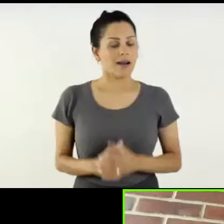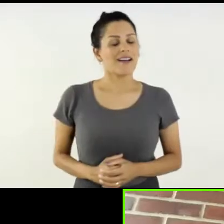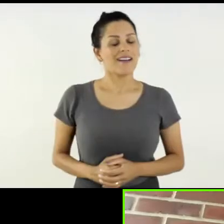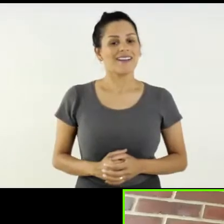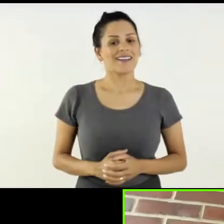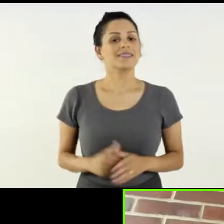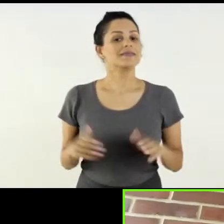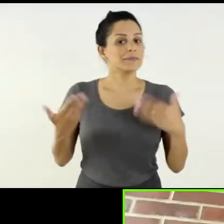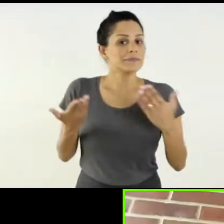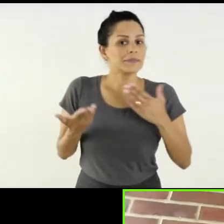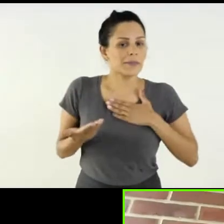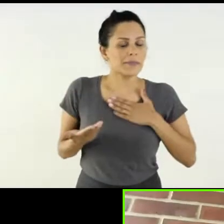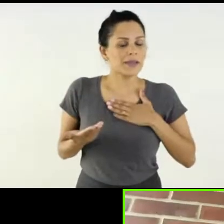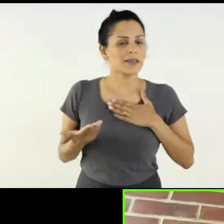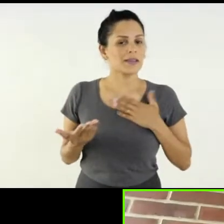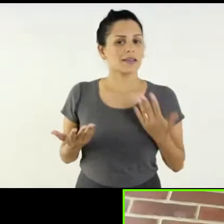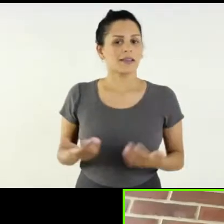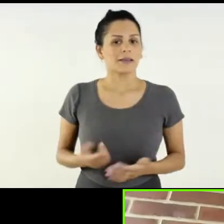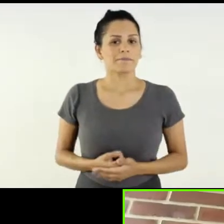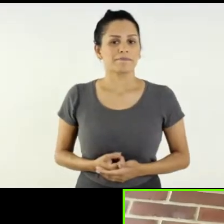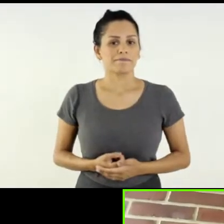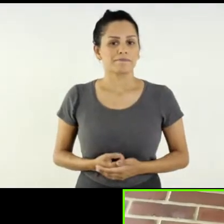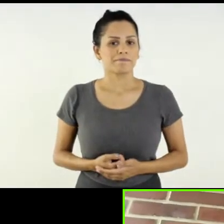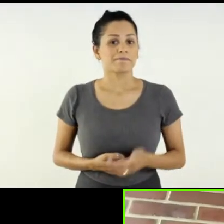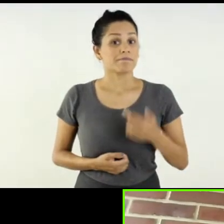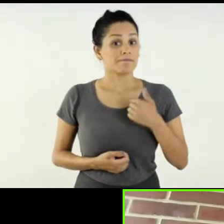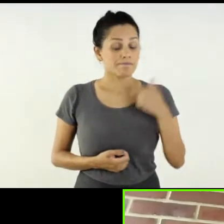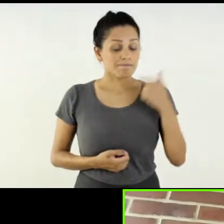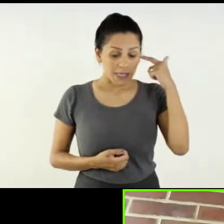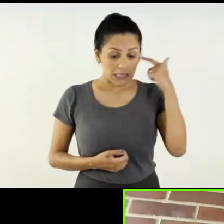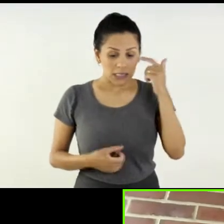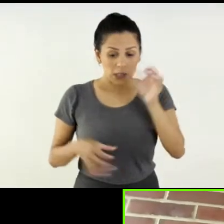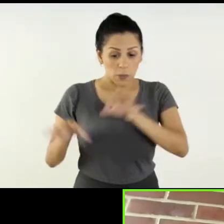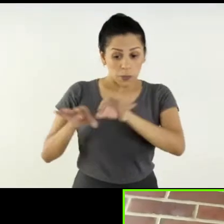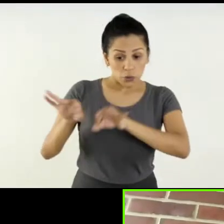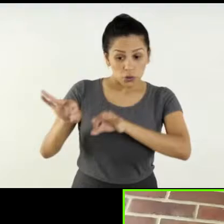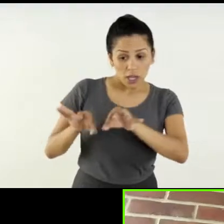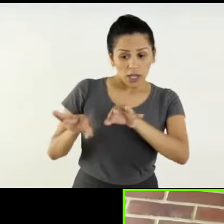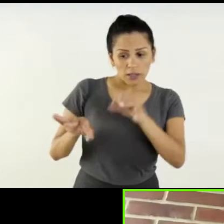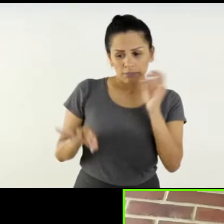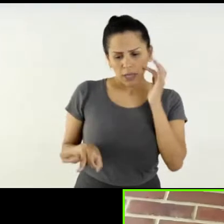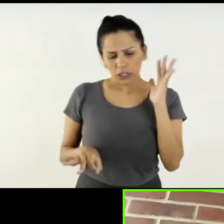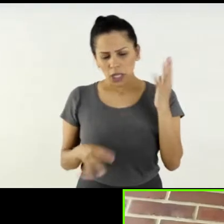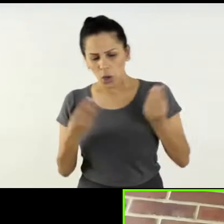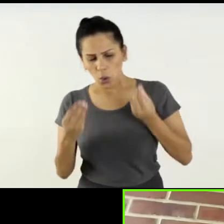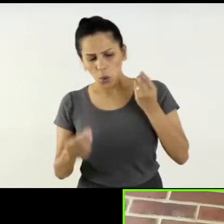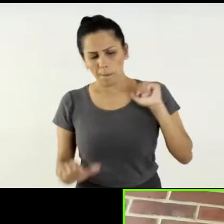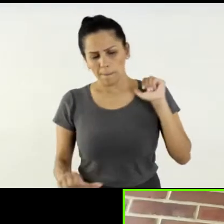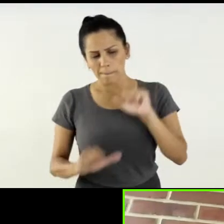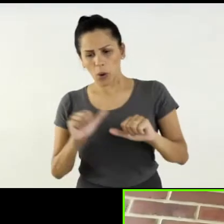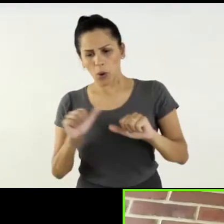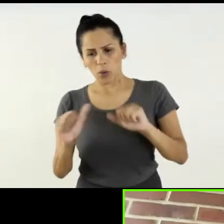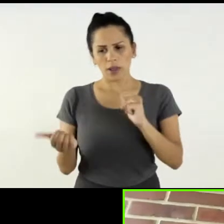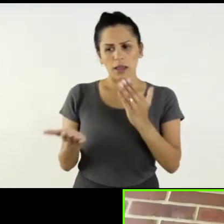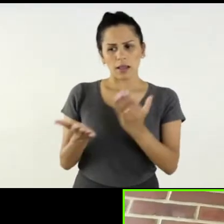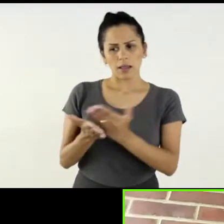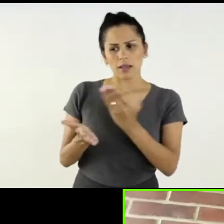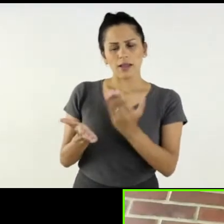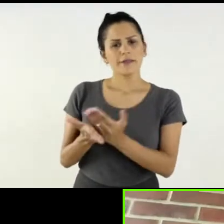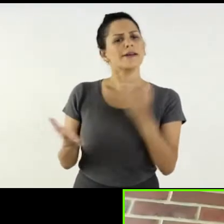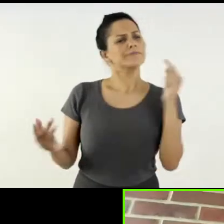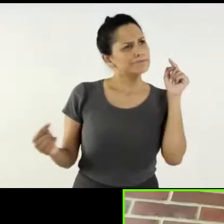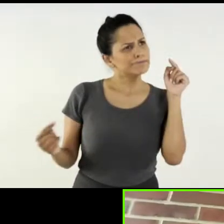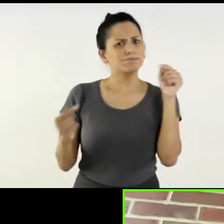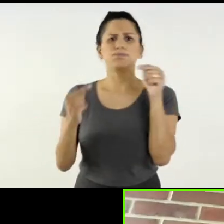to imagine this project as a book felt like the most appropriate thing. That's not to preclude other possibilities. In fact,